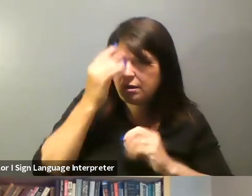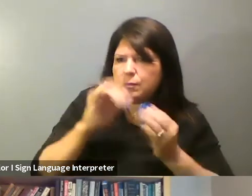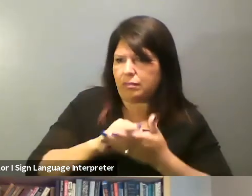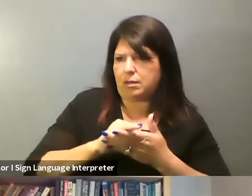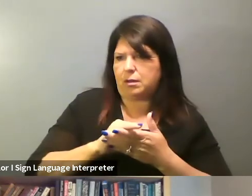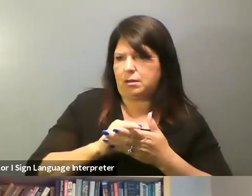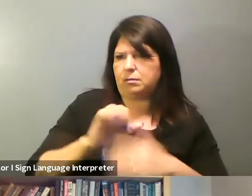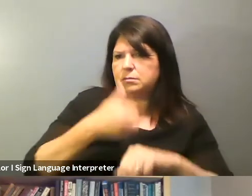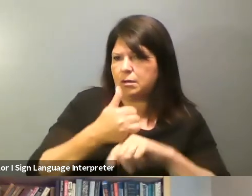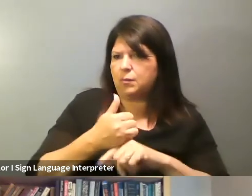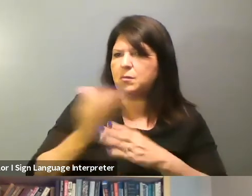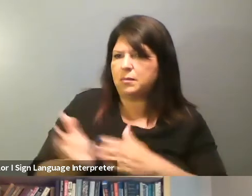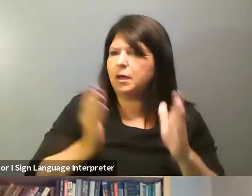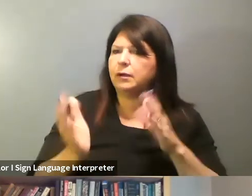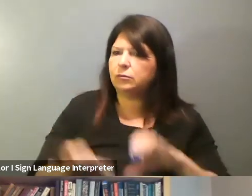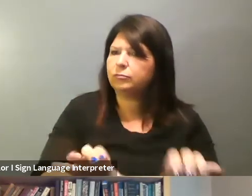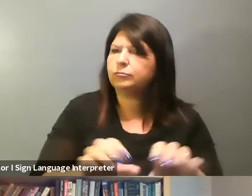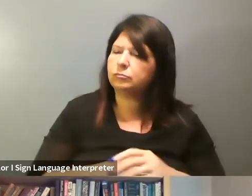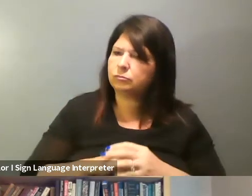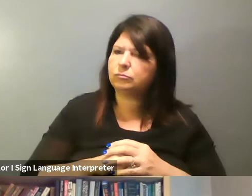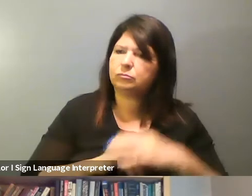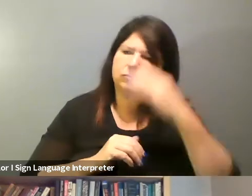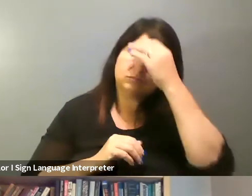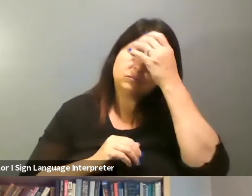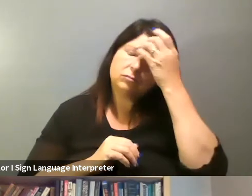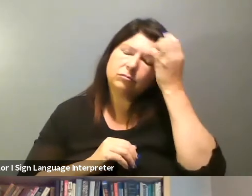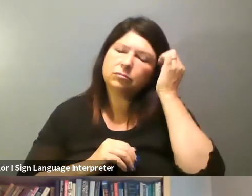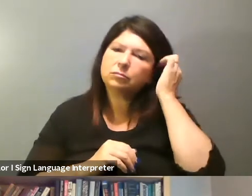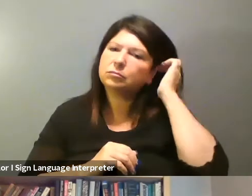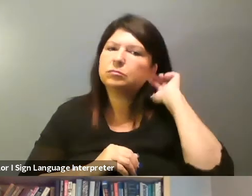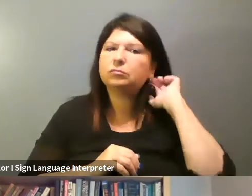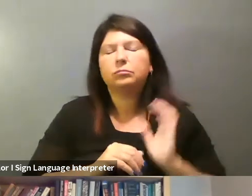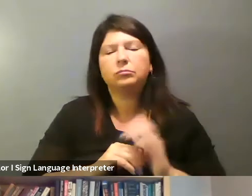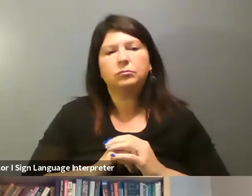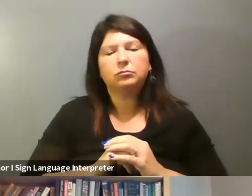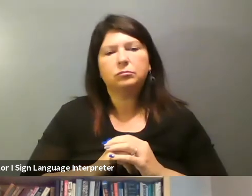Exactly. For instance, basically, having a basic